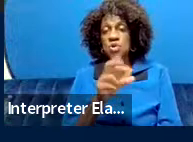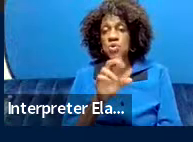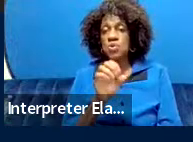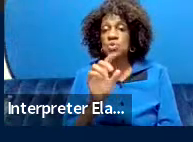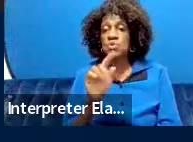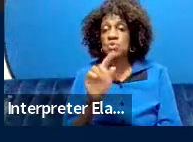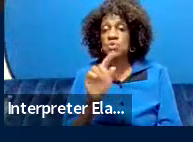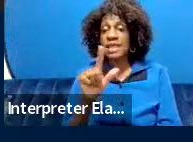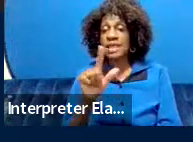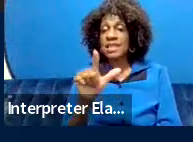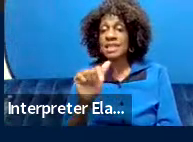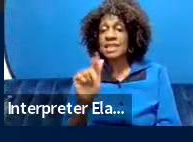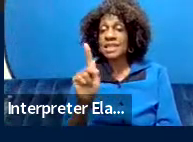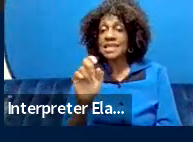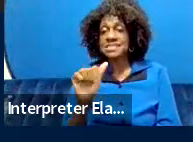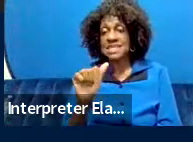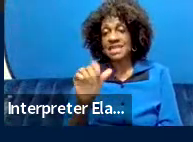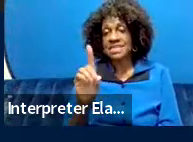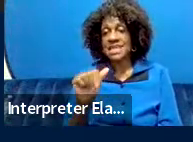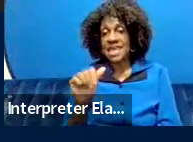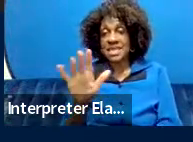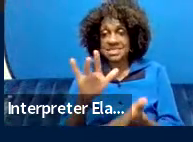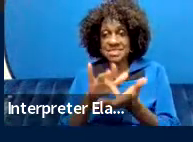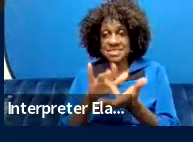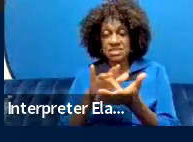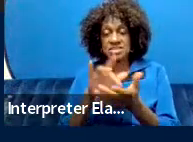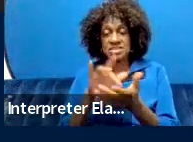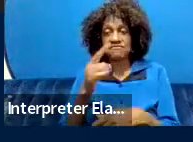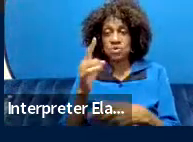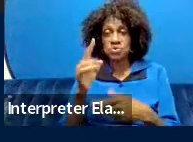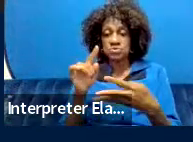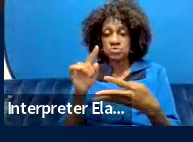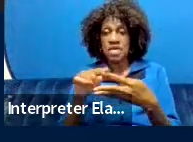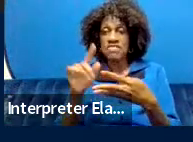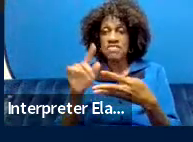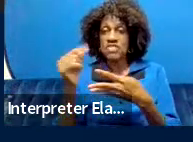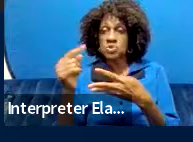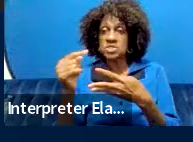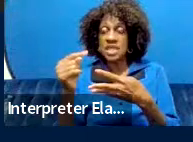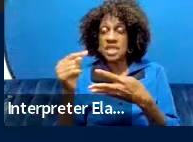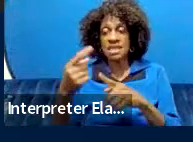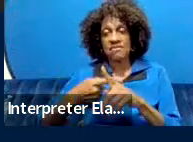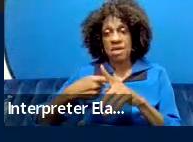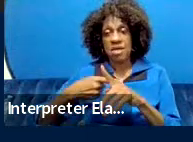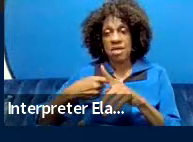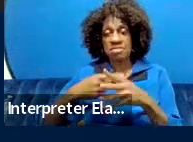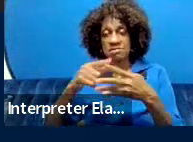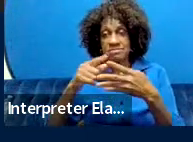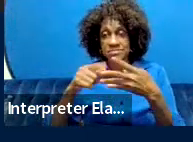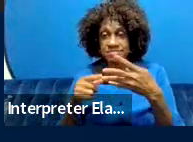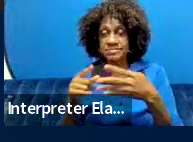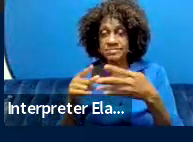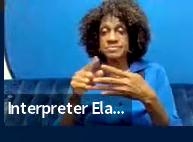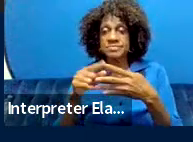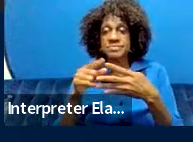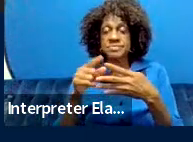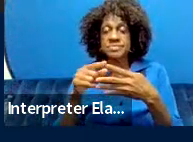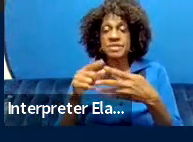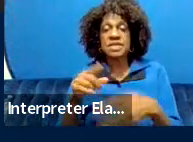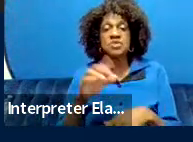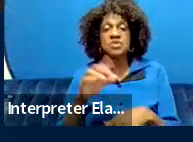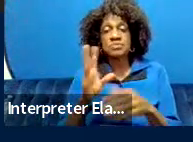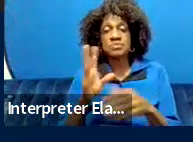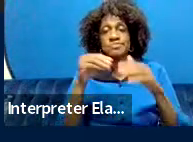knowledgeable staff. The webinar series is the first Thursday of the month. All webinars are recorded and they're placed in our